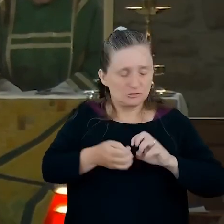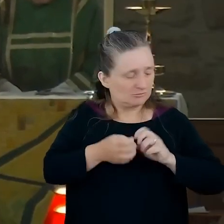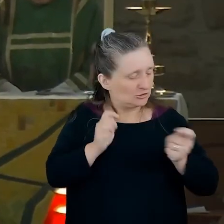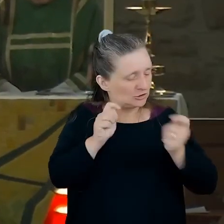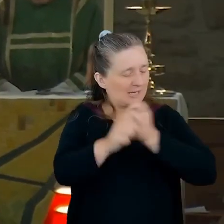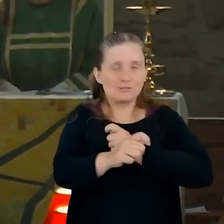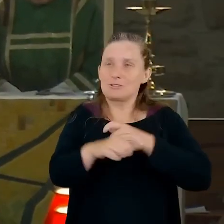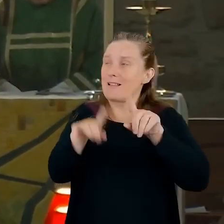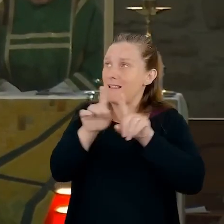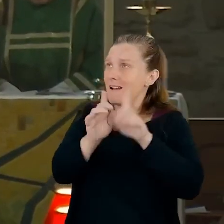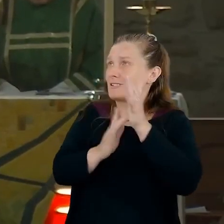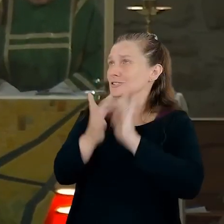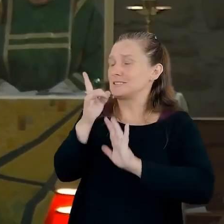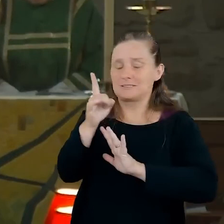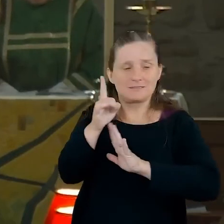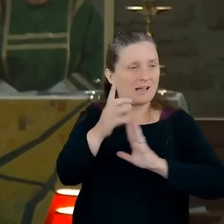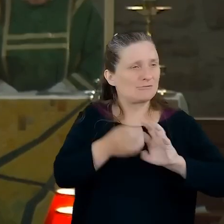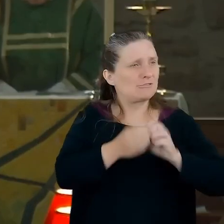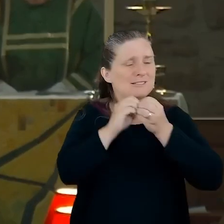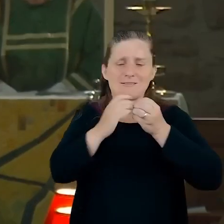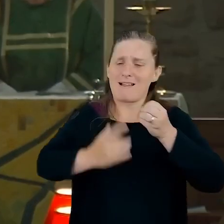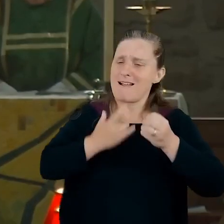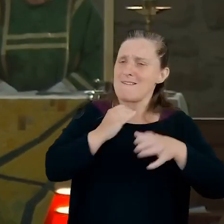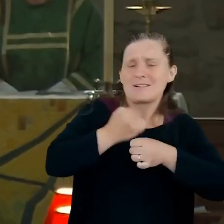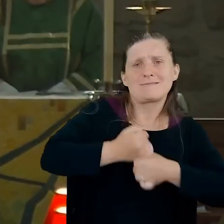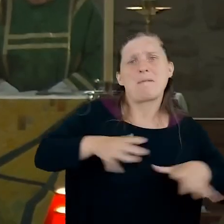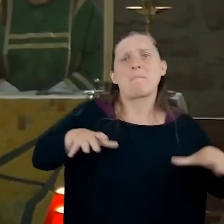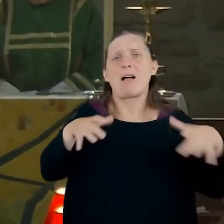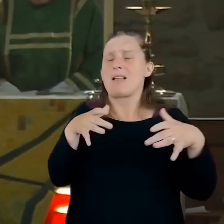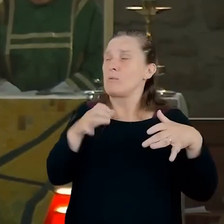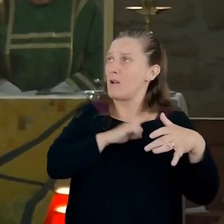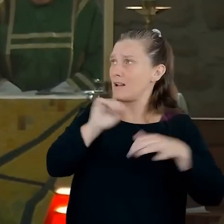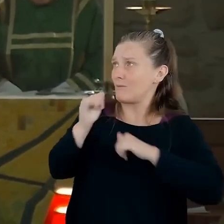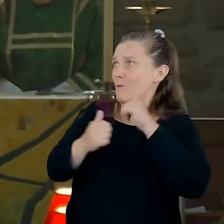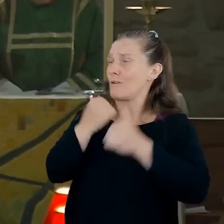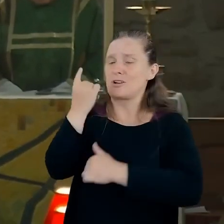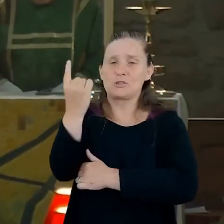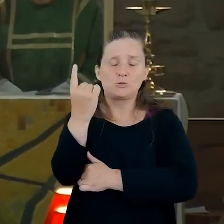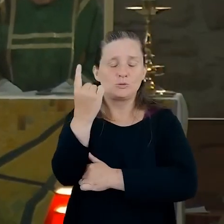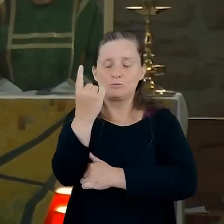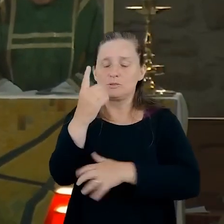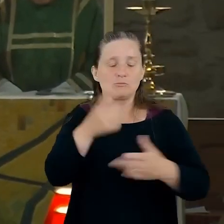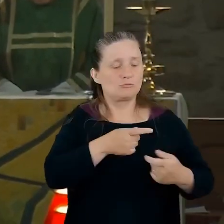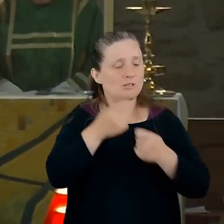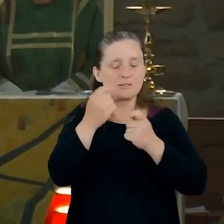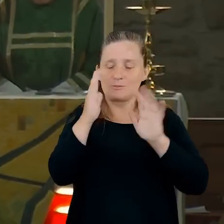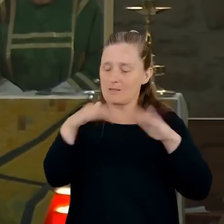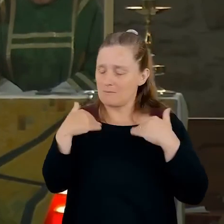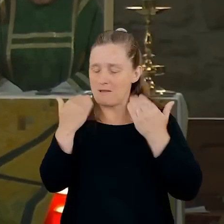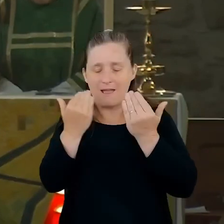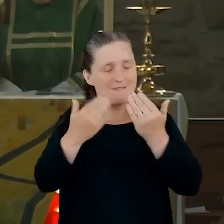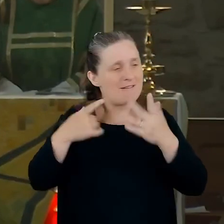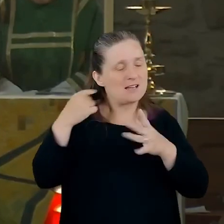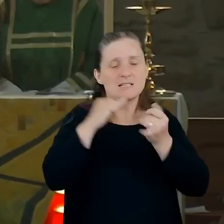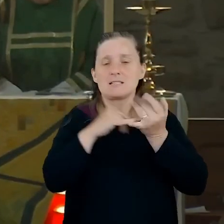a living temple to your glory. Bring us at the last with the Blessed Virgin Mary, St. Thomas, and all the saints